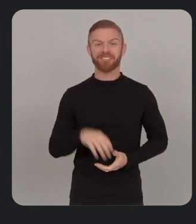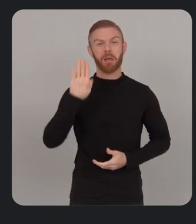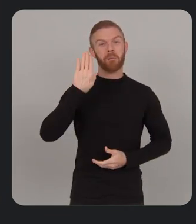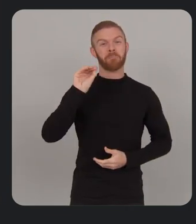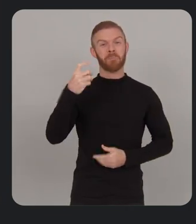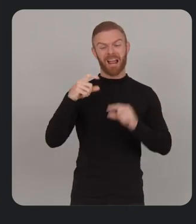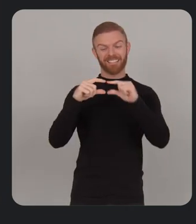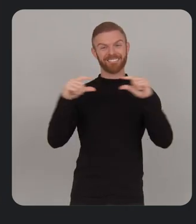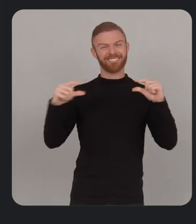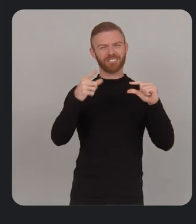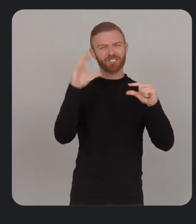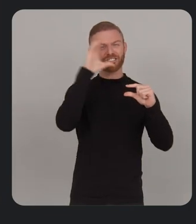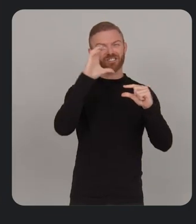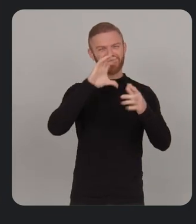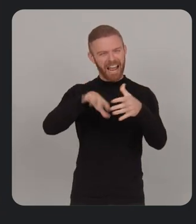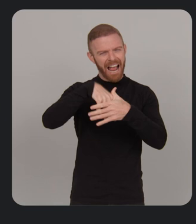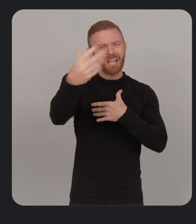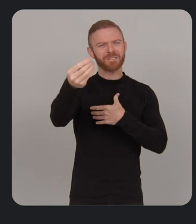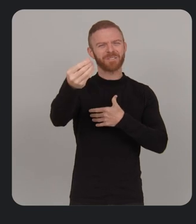Search outside the box.